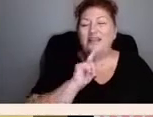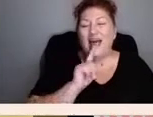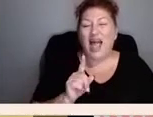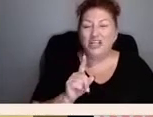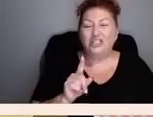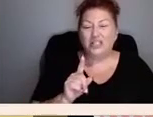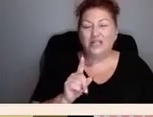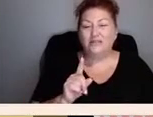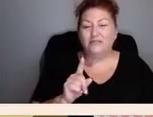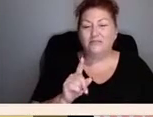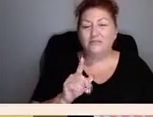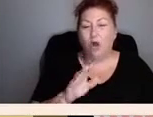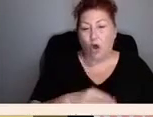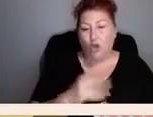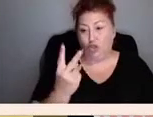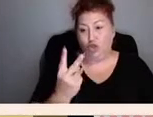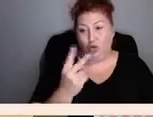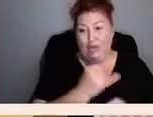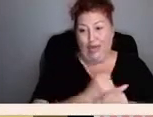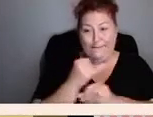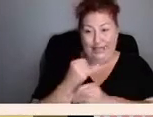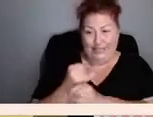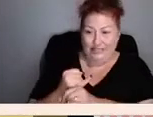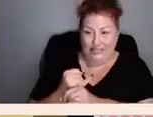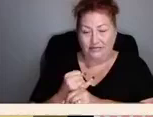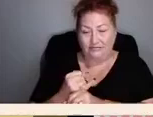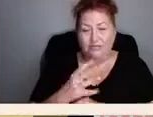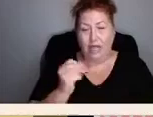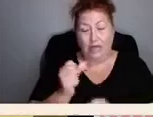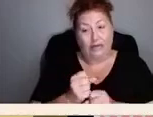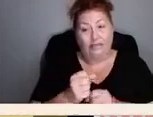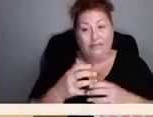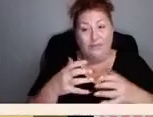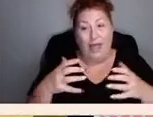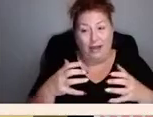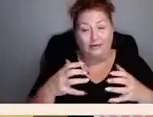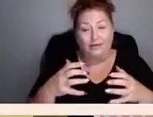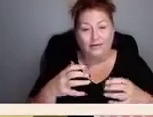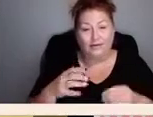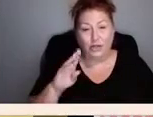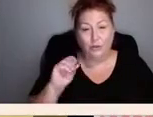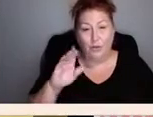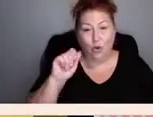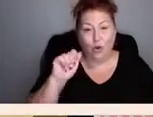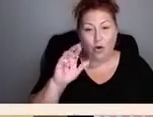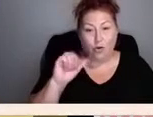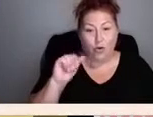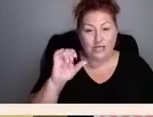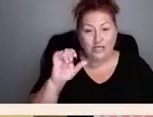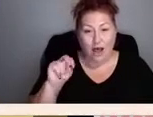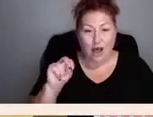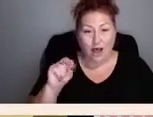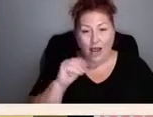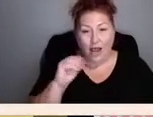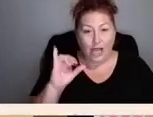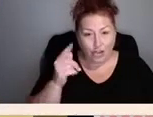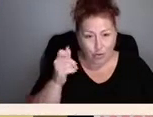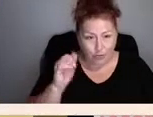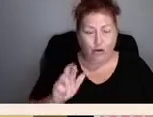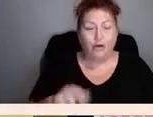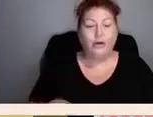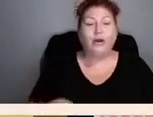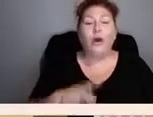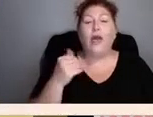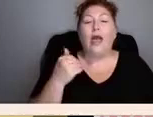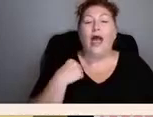on two campuses. It is expanding to Boca Raton and Jupiter. We have a program at